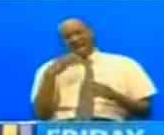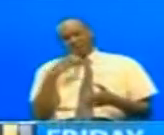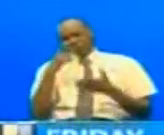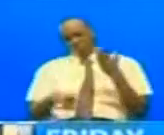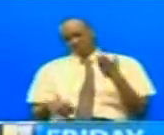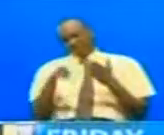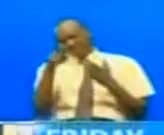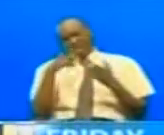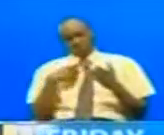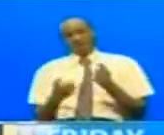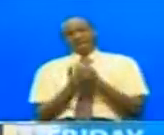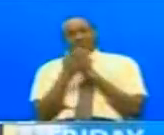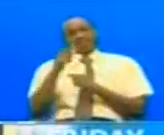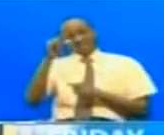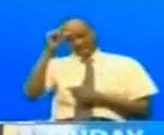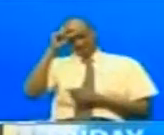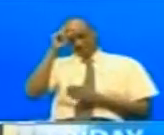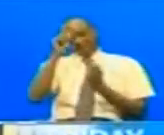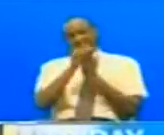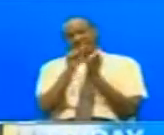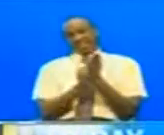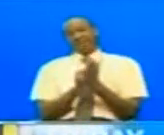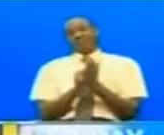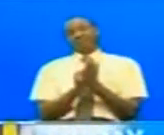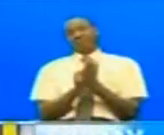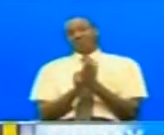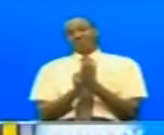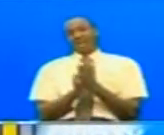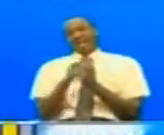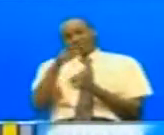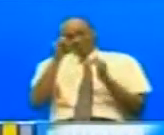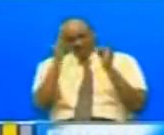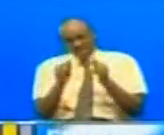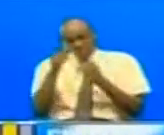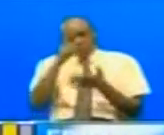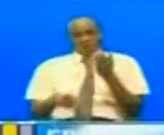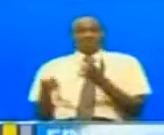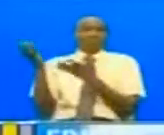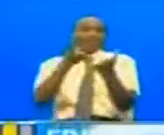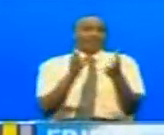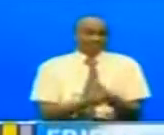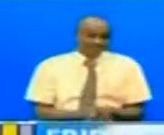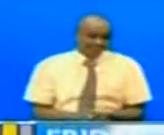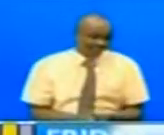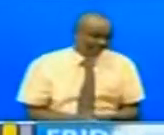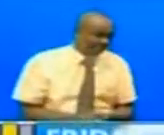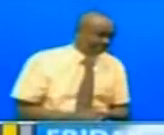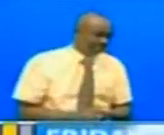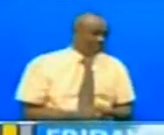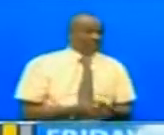the government agenda forward, and what new thing he has brought to the table. You see, in terms